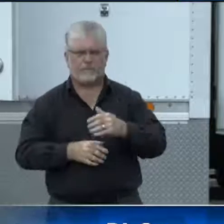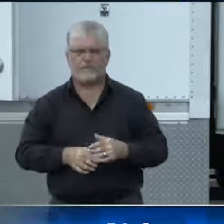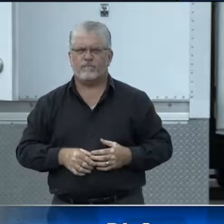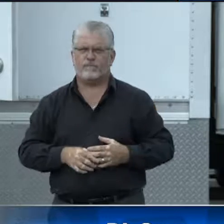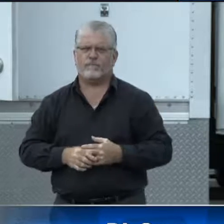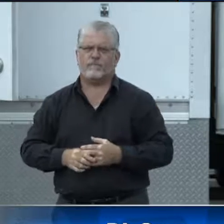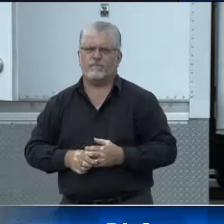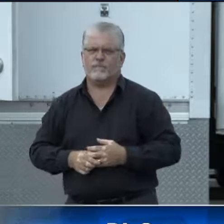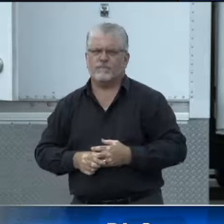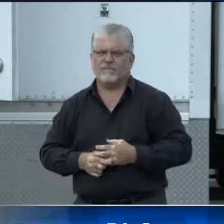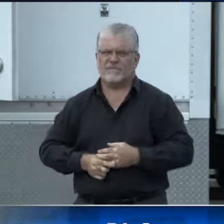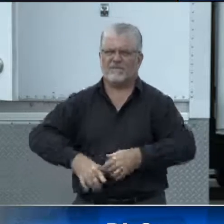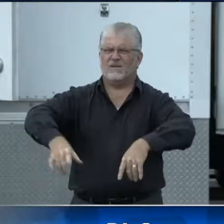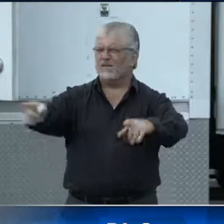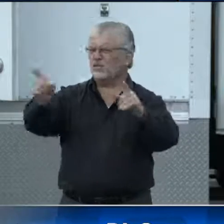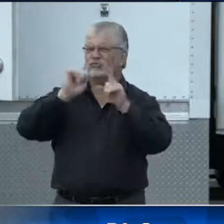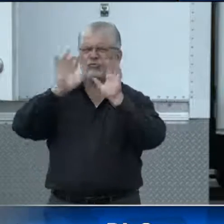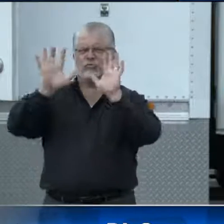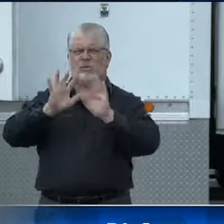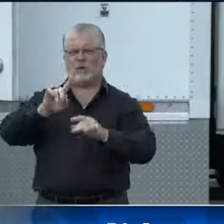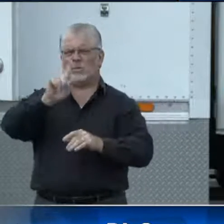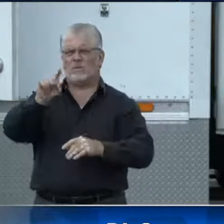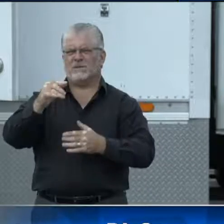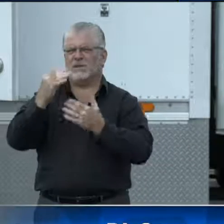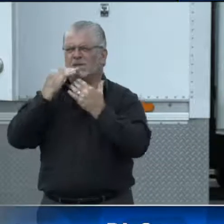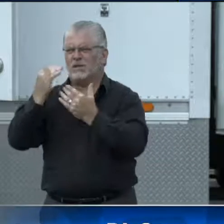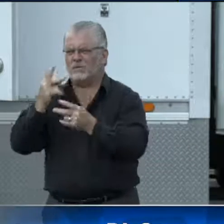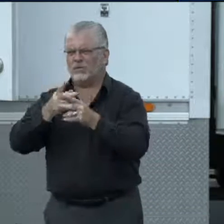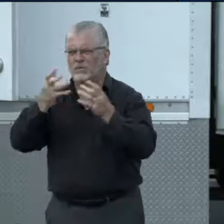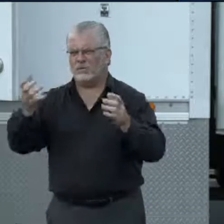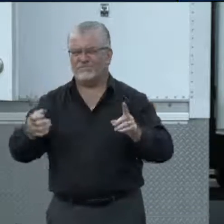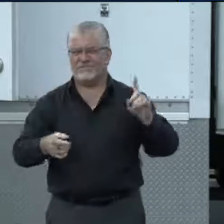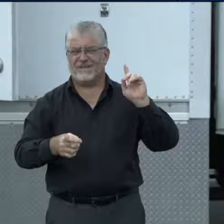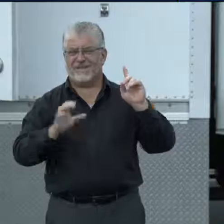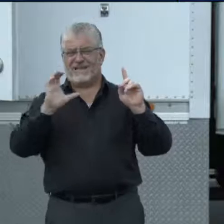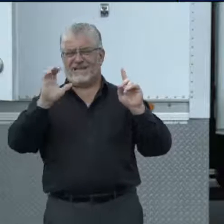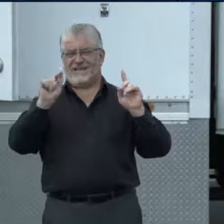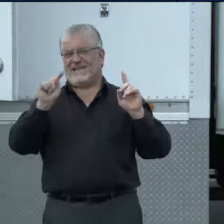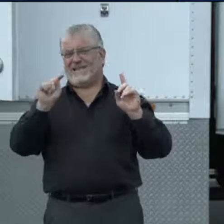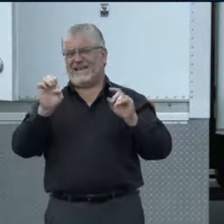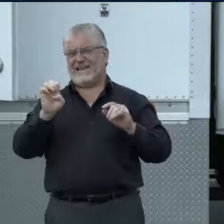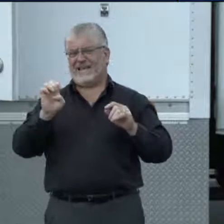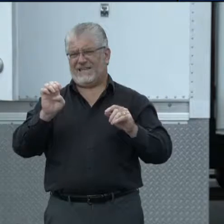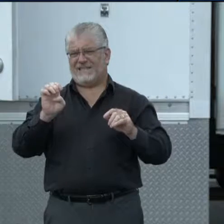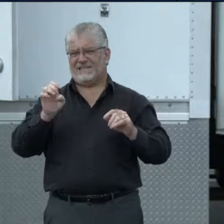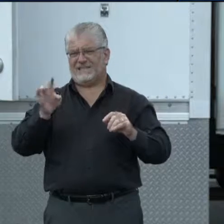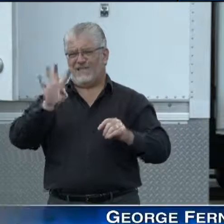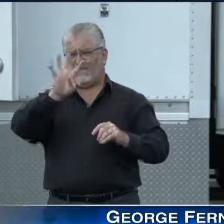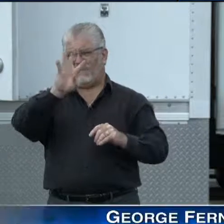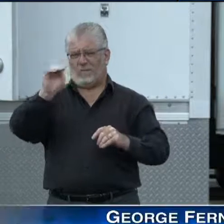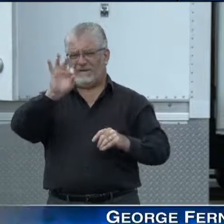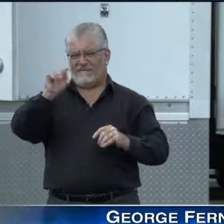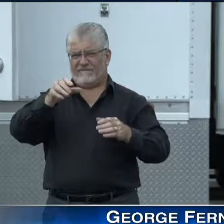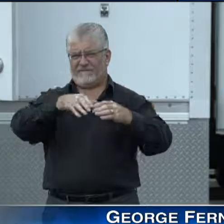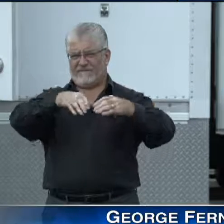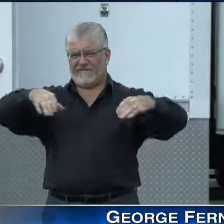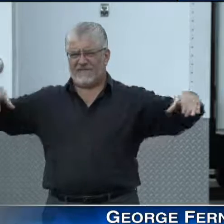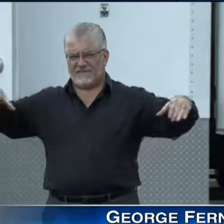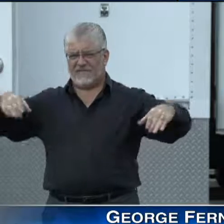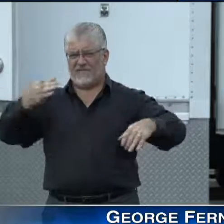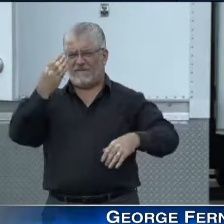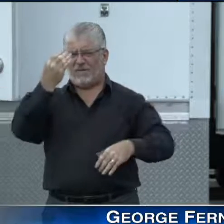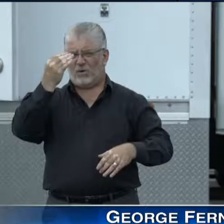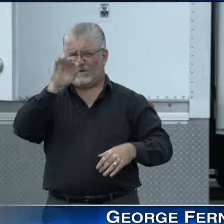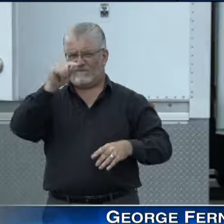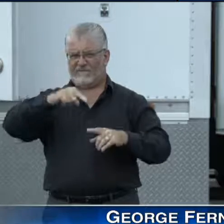That's a great question. Thank you so much. Kate is 40 feet long, 14 feet tall, and 10 feet wide. And